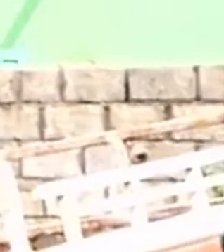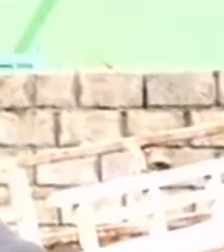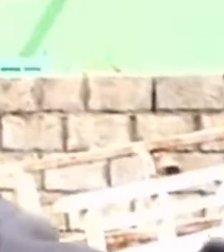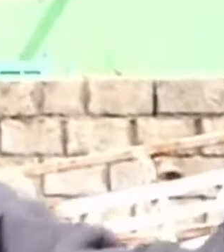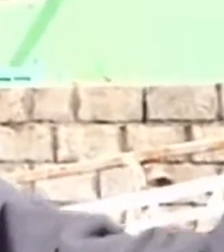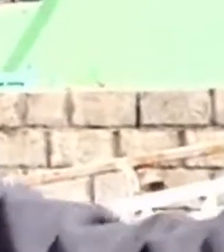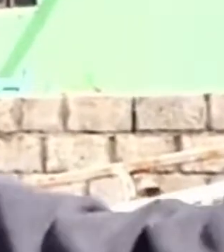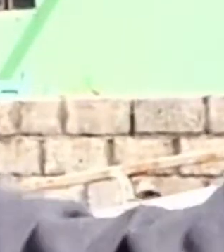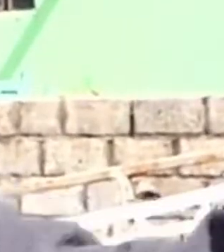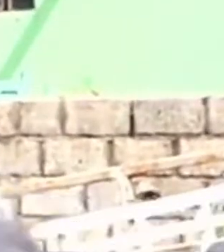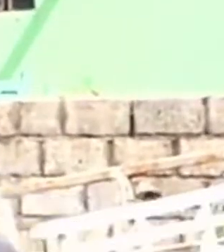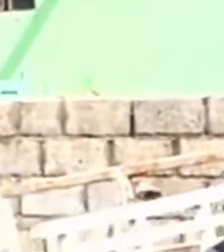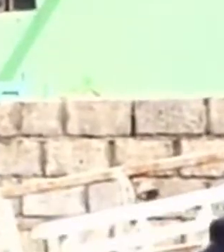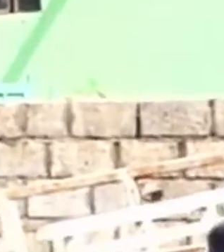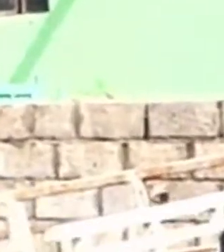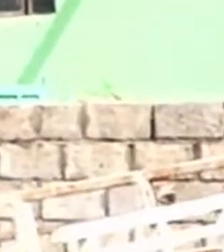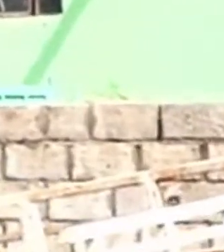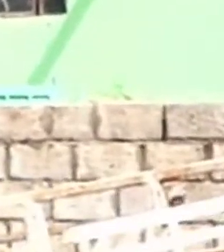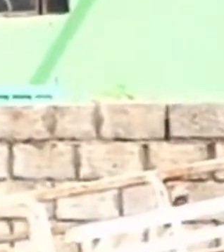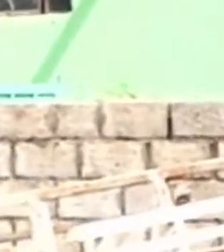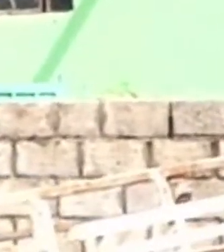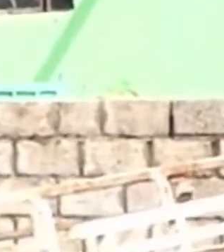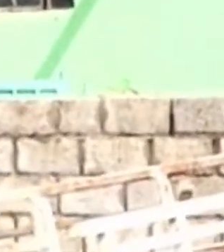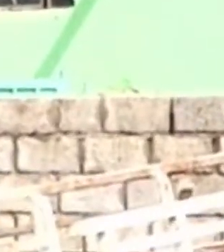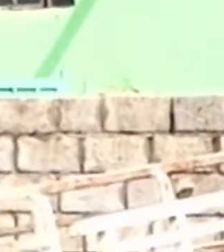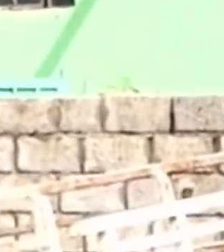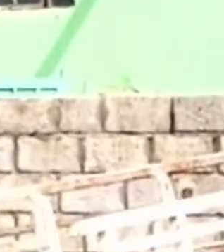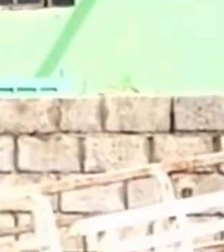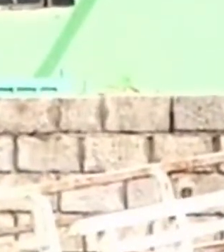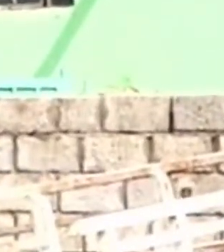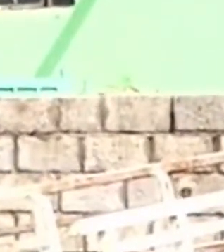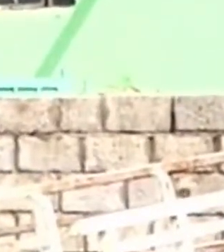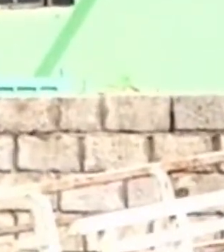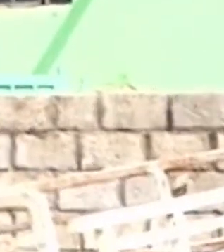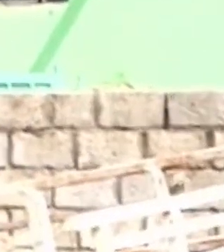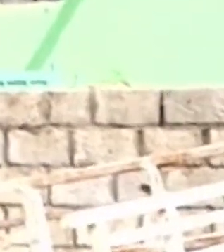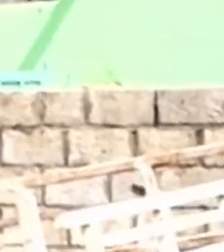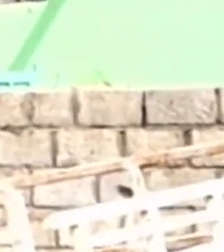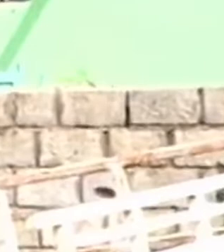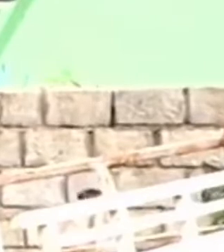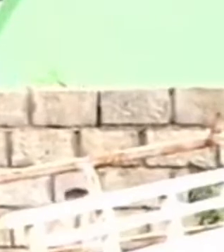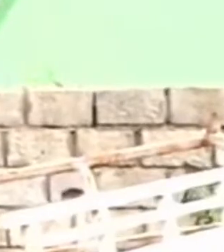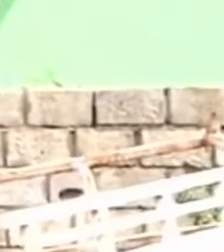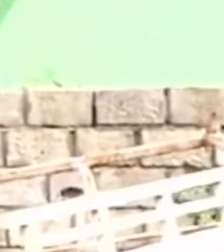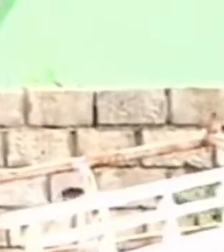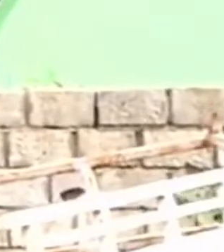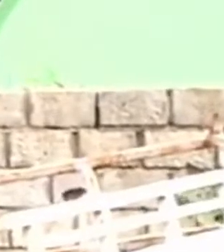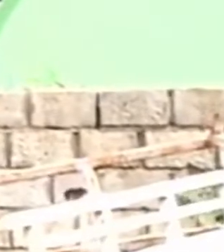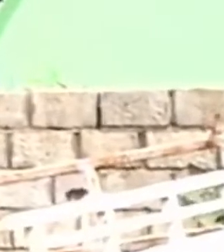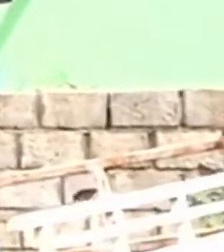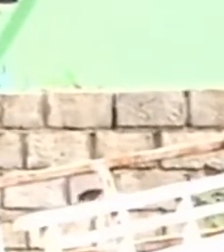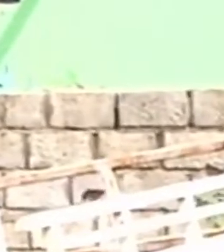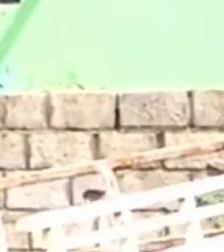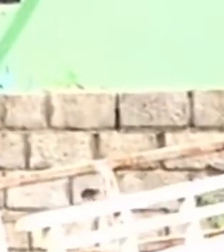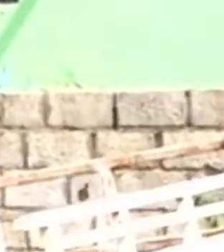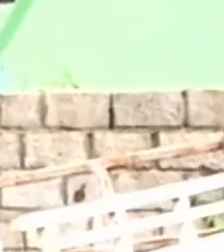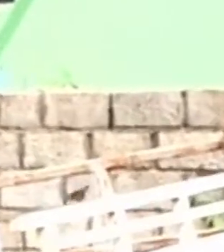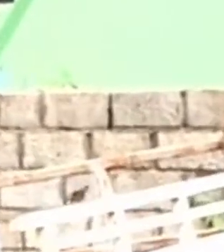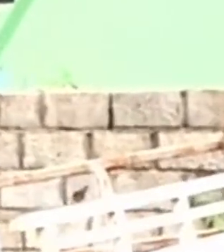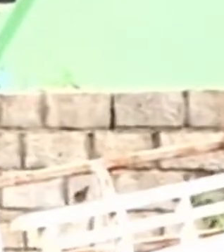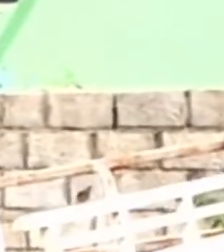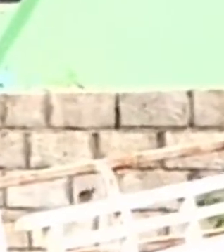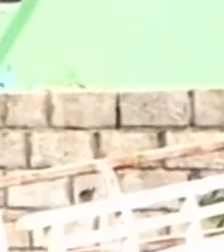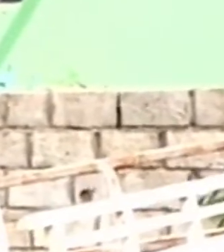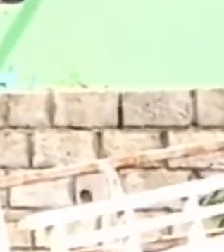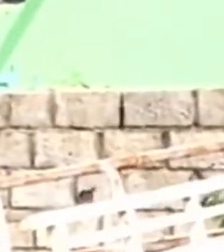Nosiku Masialeti sheds more light. Among many projects that we've done under CDF, we are now at Matero North Police